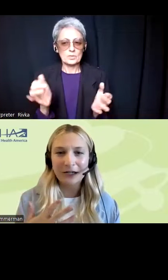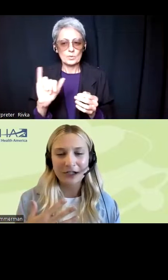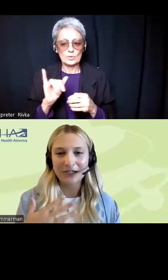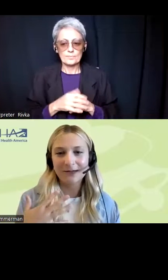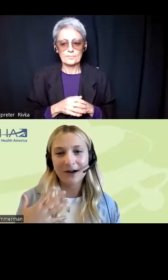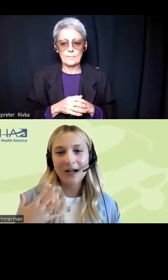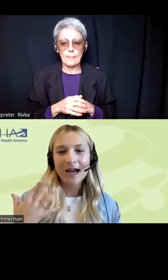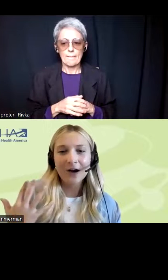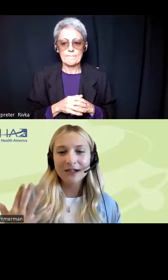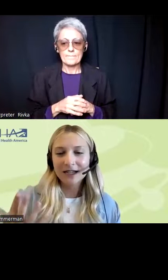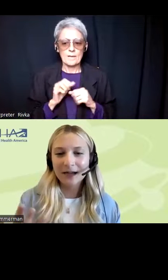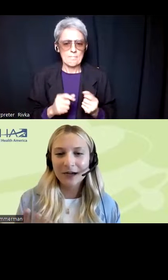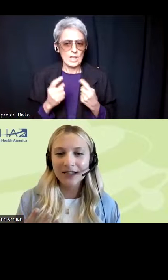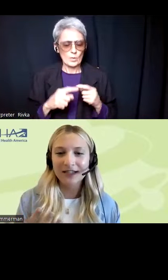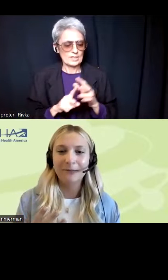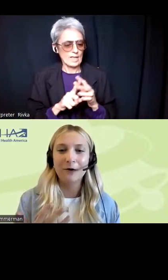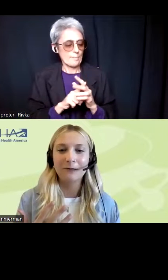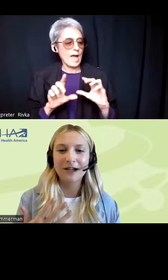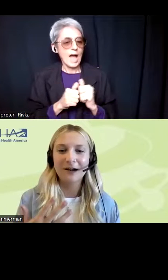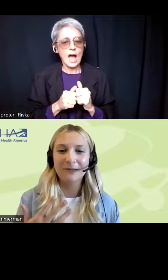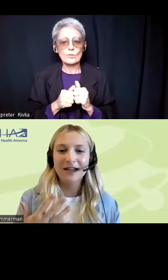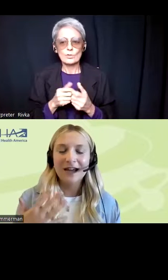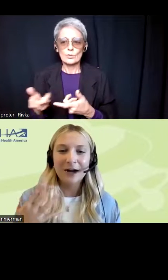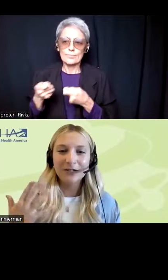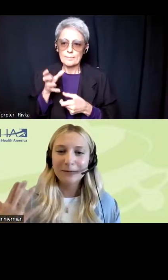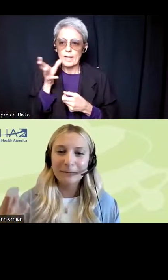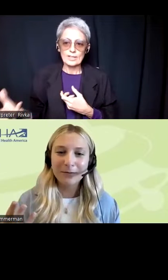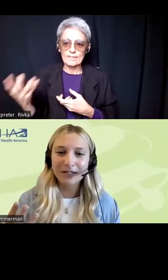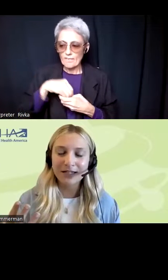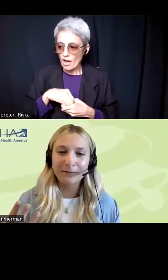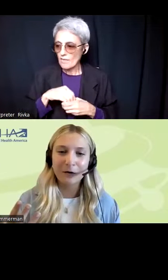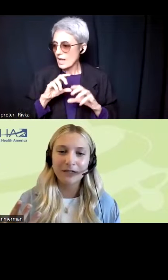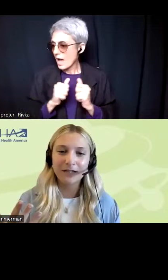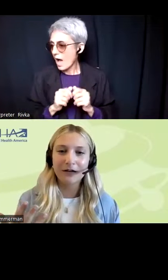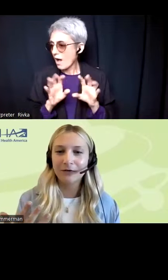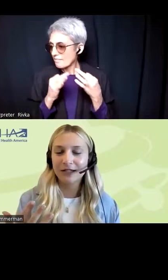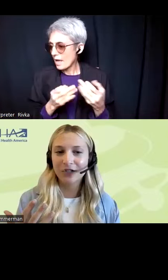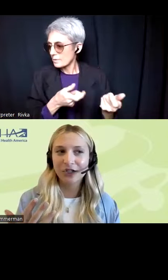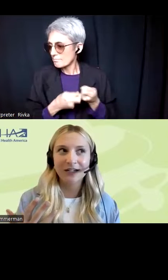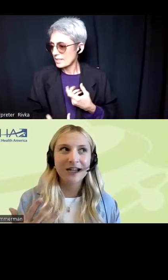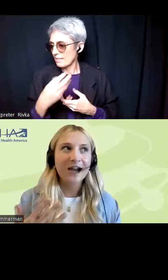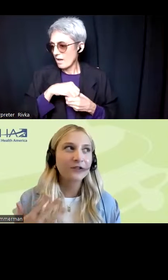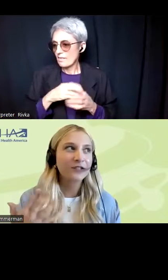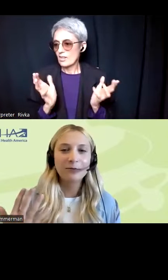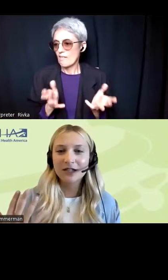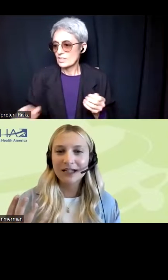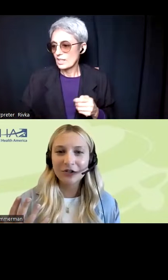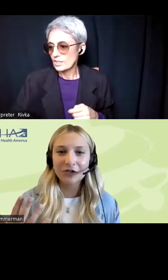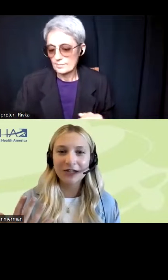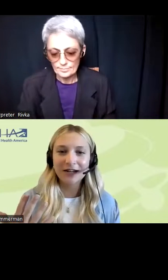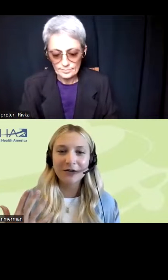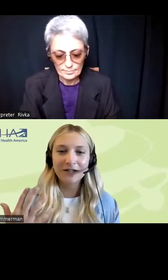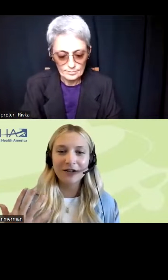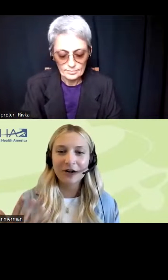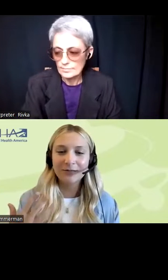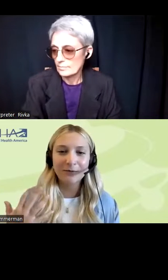lot of questions about how to get parents involved, how to get families involved in the conversation, how to support teachers.